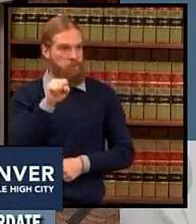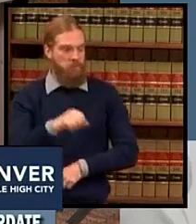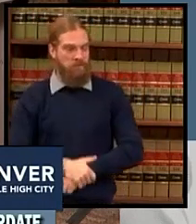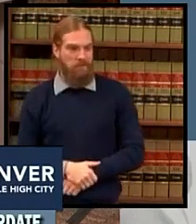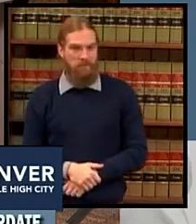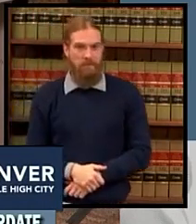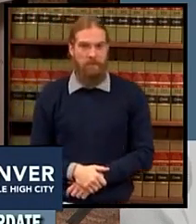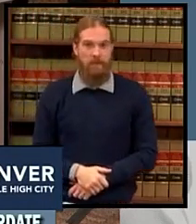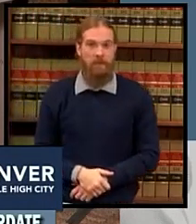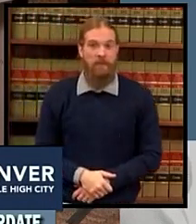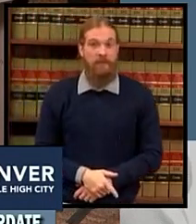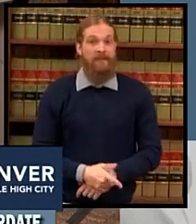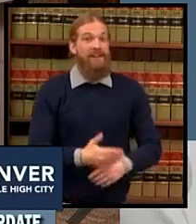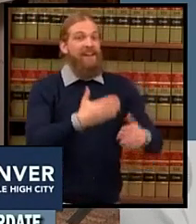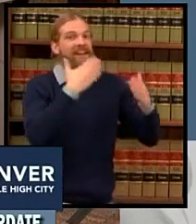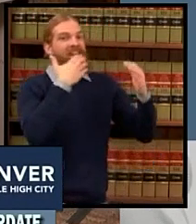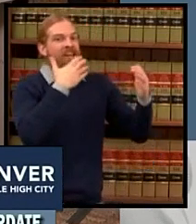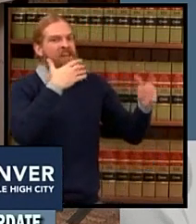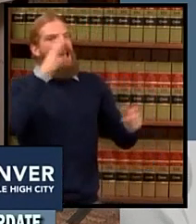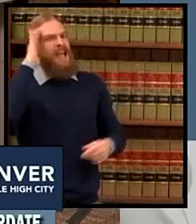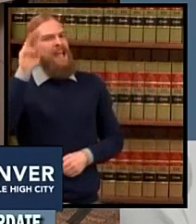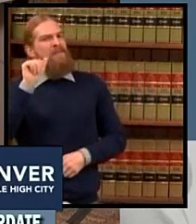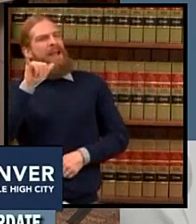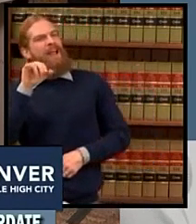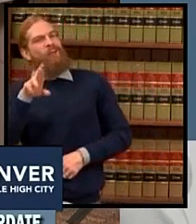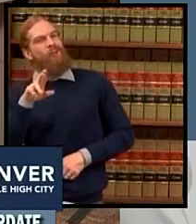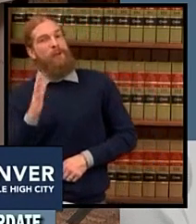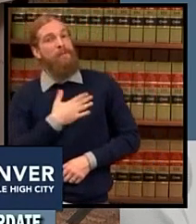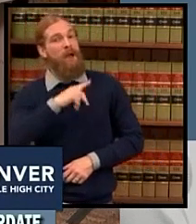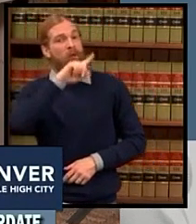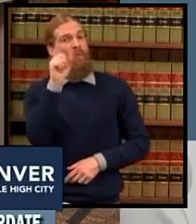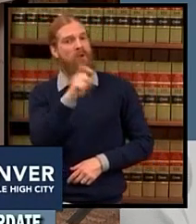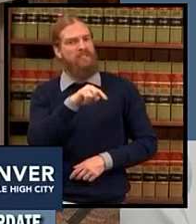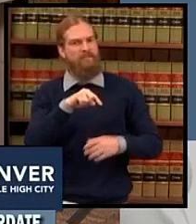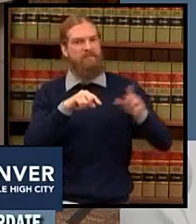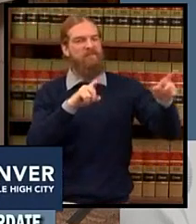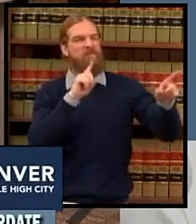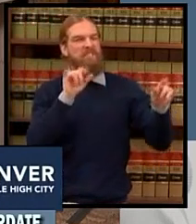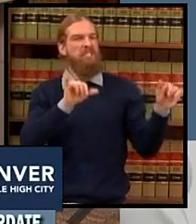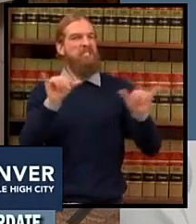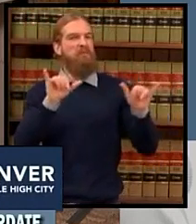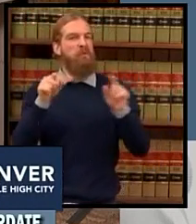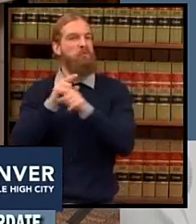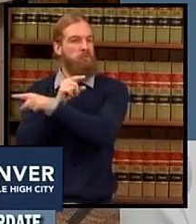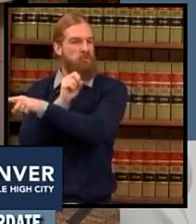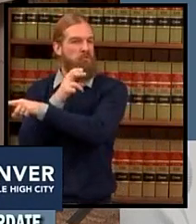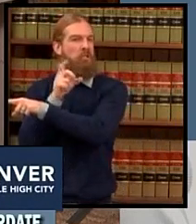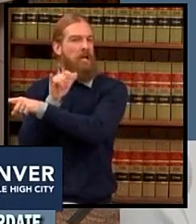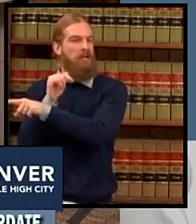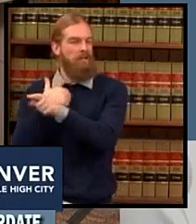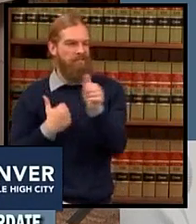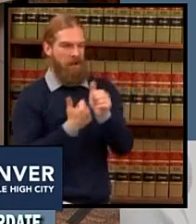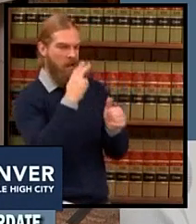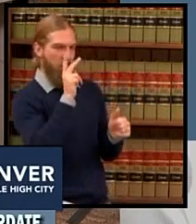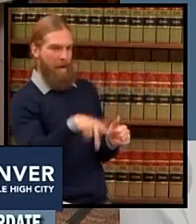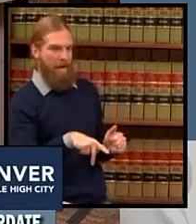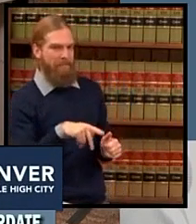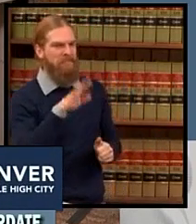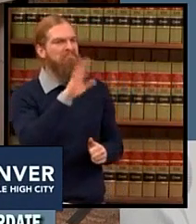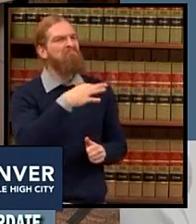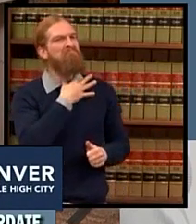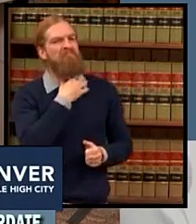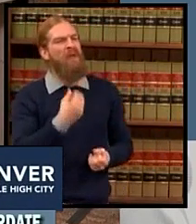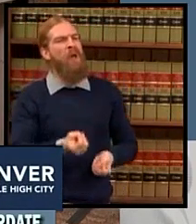you. Hey, Mayor, one of my questions was pretty similar to Shelley's, but just to follow up, how much money are we